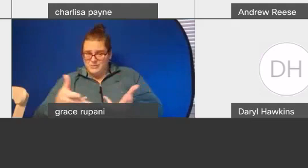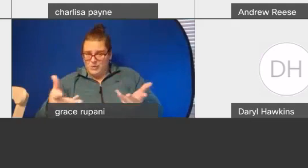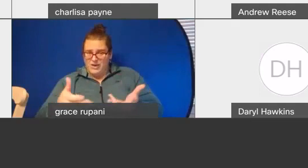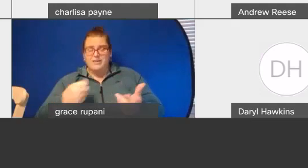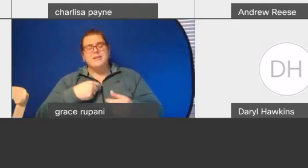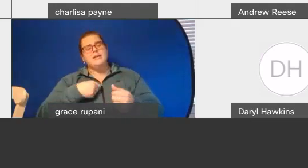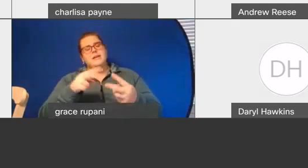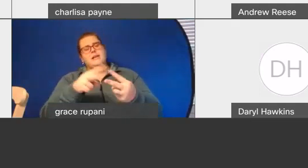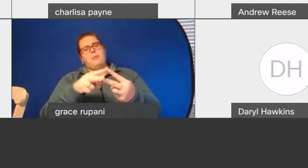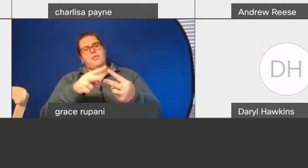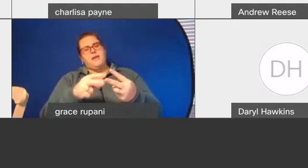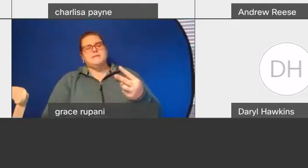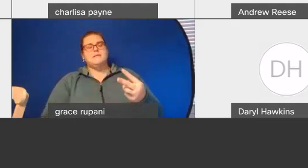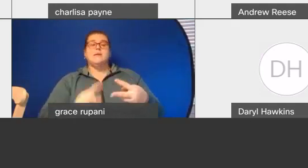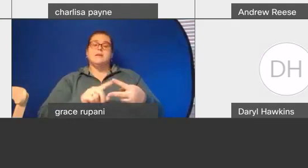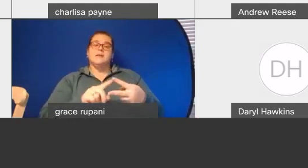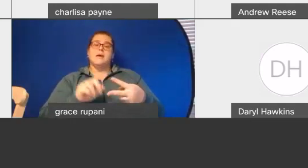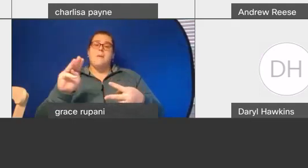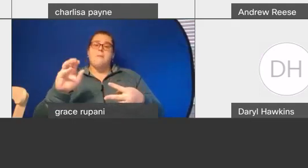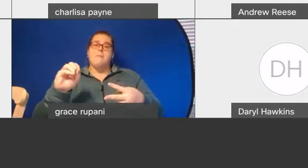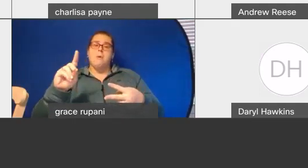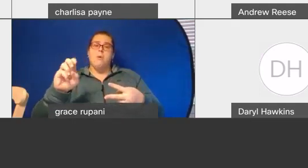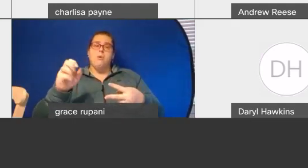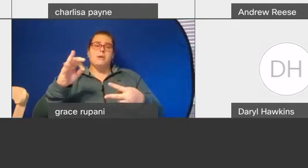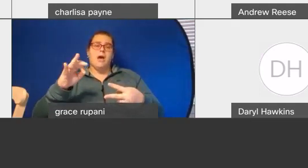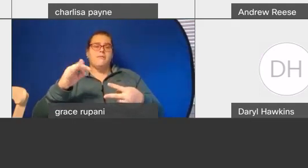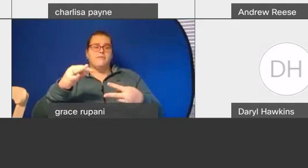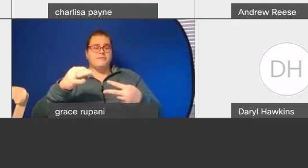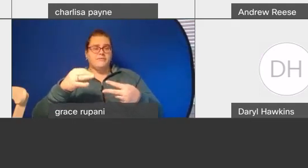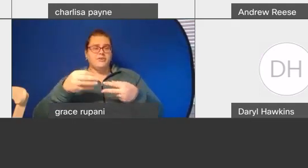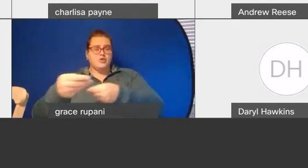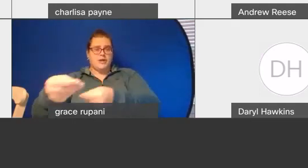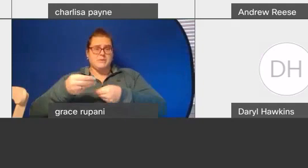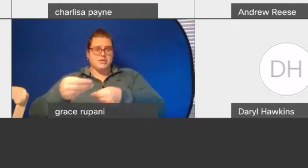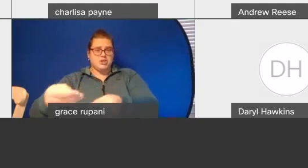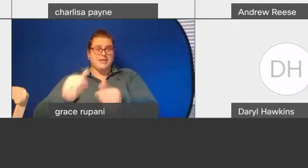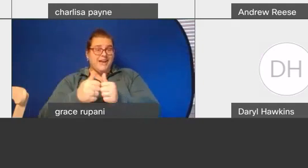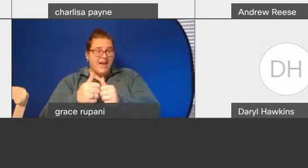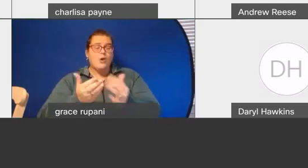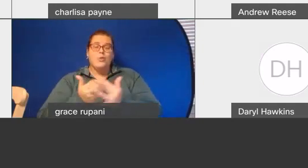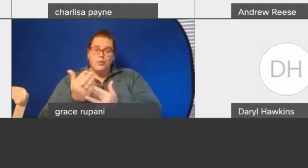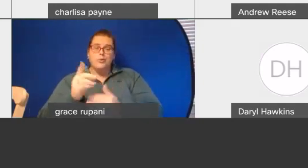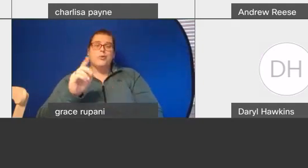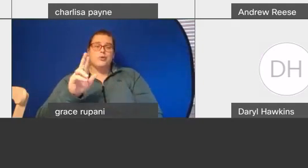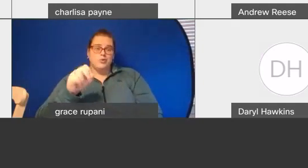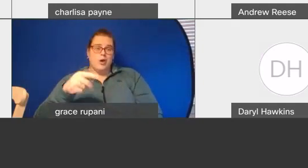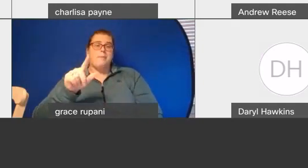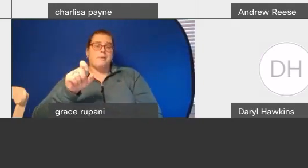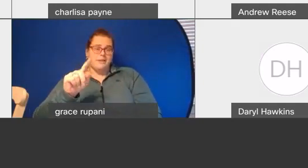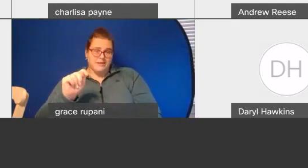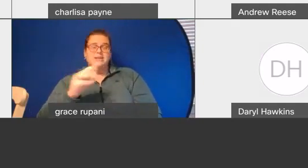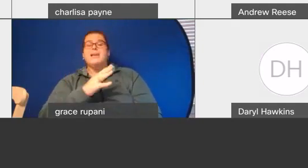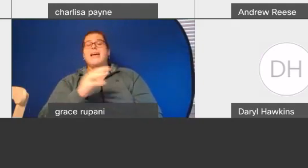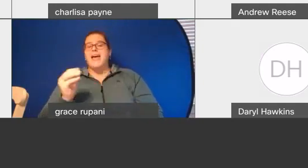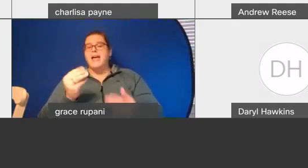One, the mode of transmission of COVID-19 is through droplets, and the method of entry